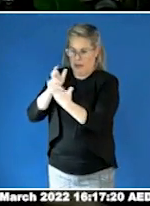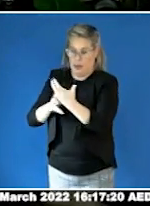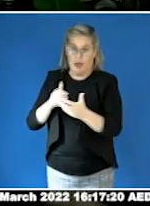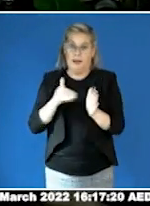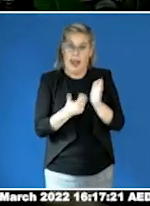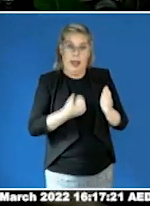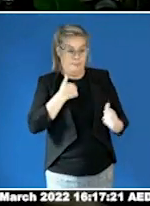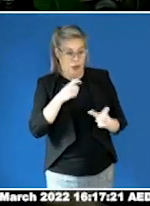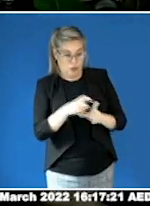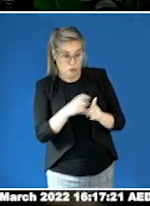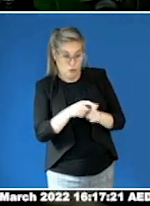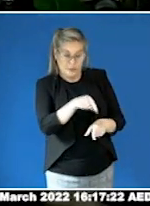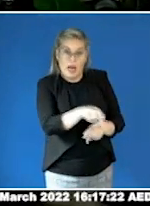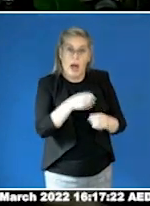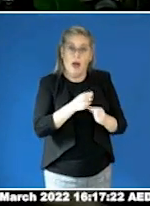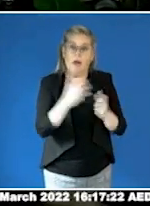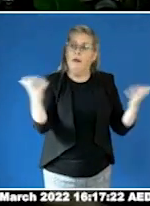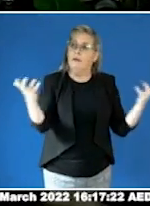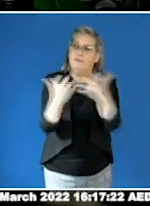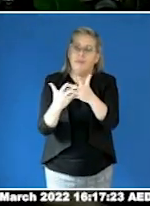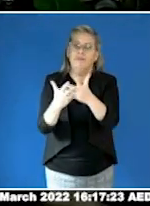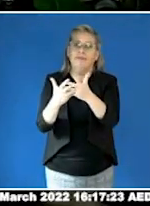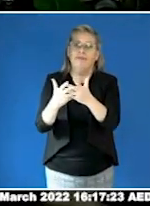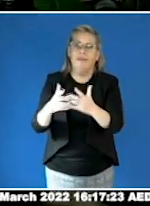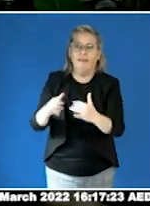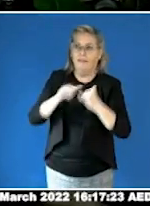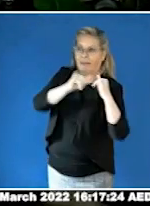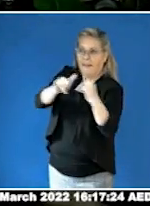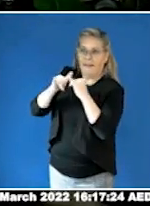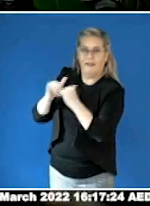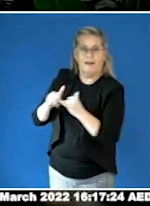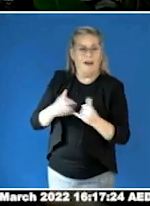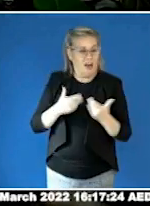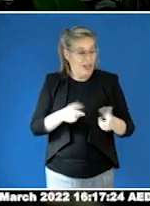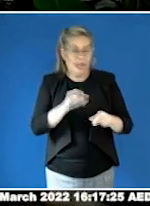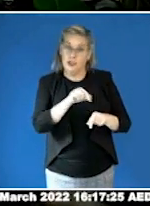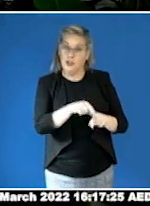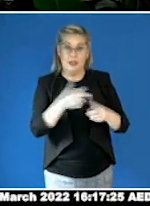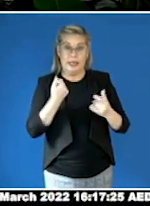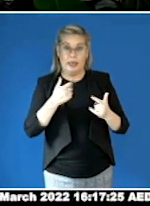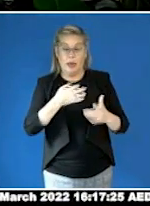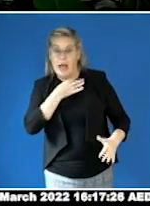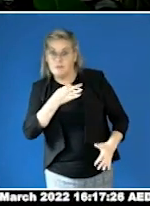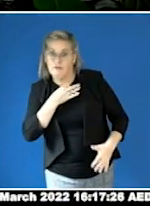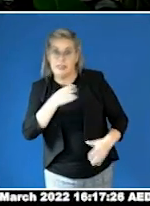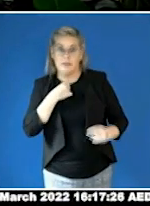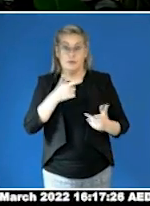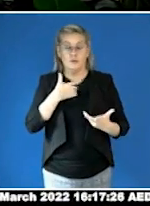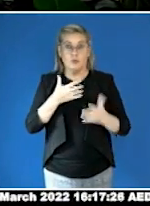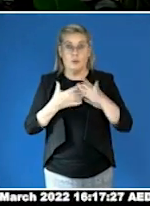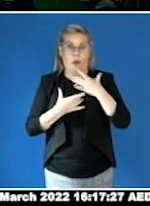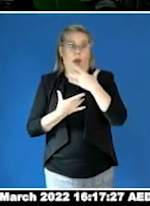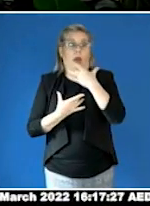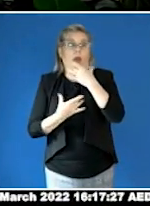protective factor, I believe, which can cancel out all those vulnerabilities she may have experienced down the road.